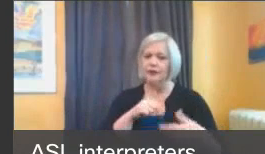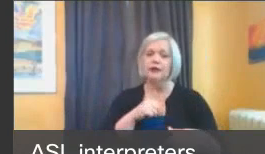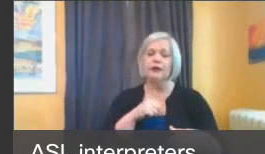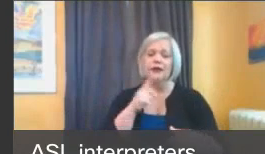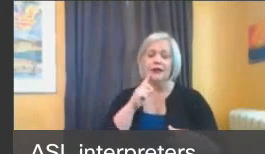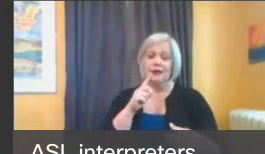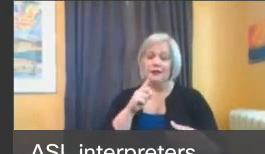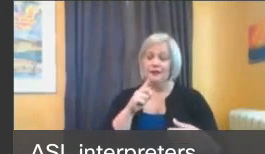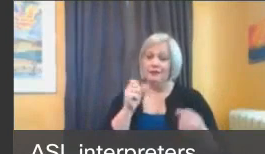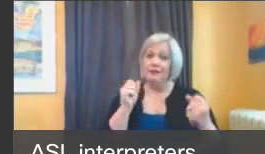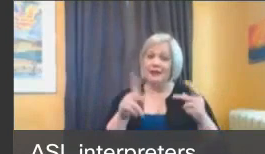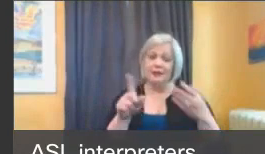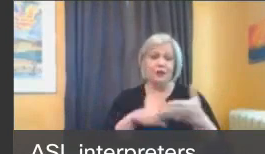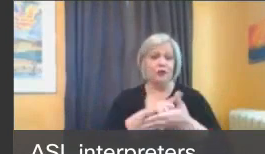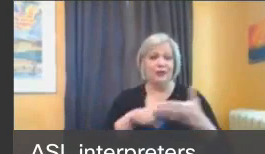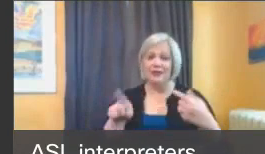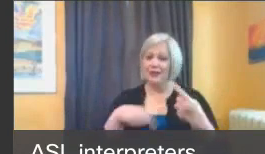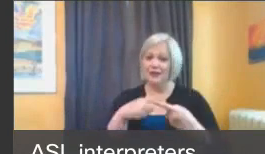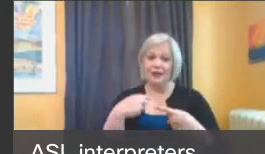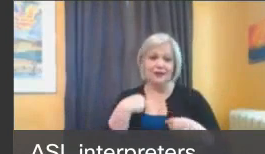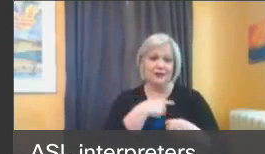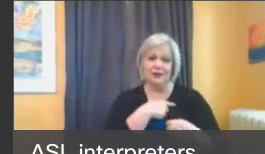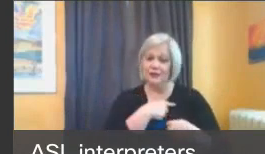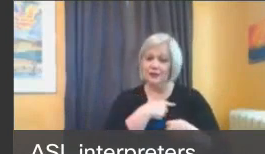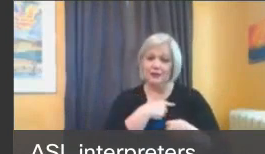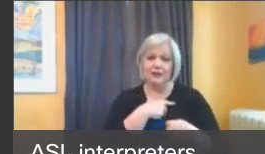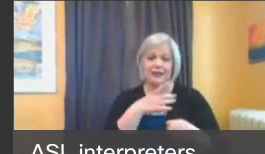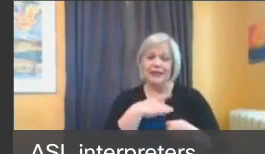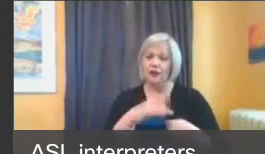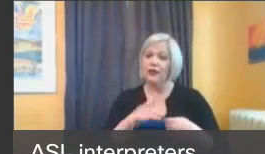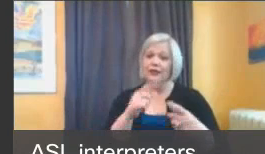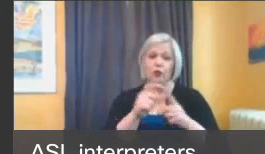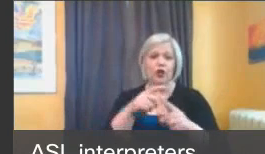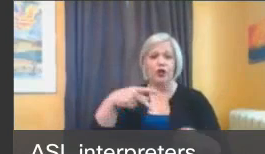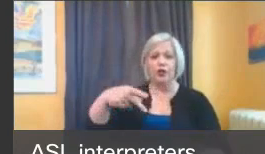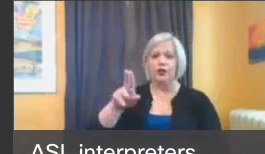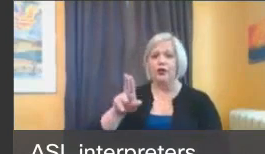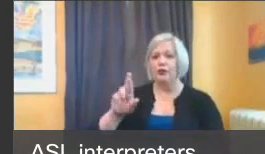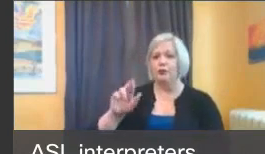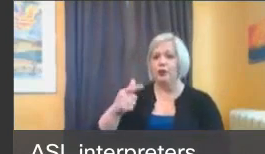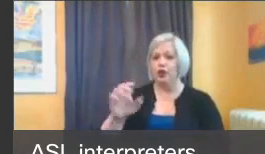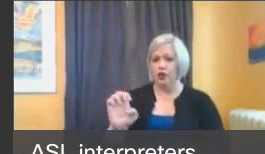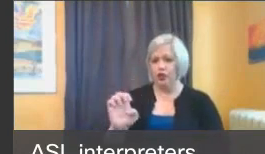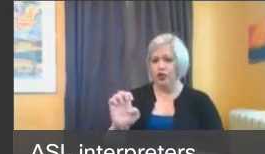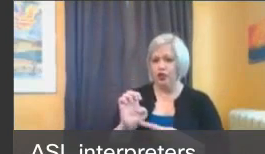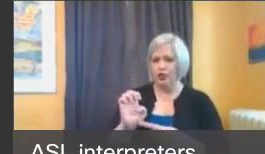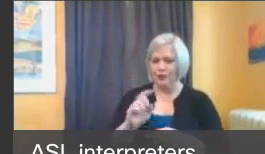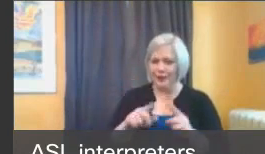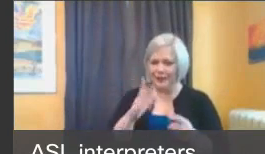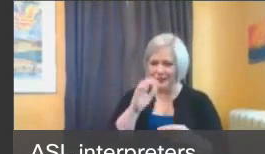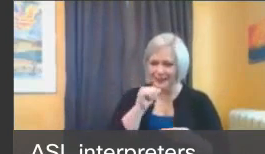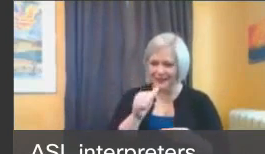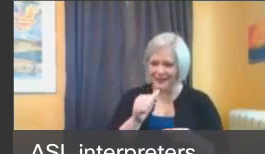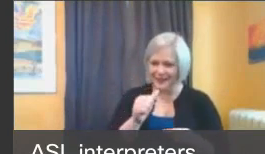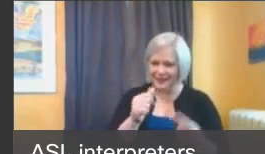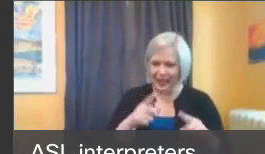both sides where people will talk about purging, which I really don't like that term, because that, again, it doesn't happen, you know, but nobody gets